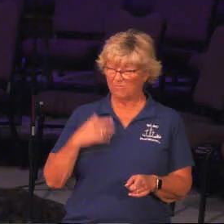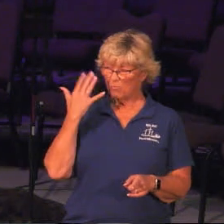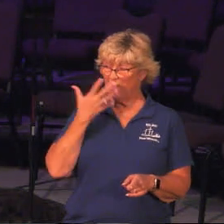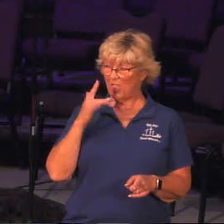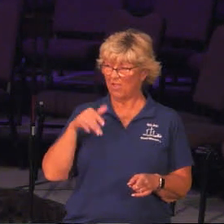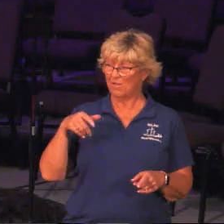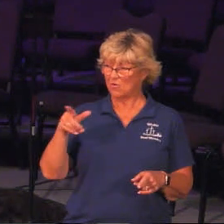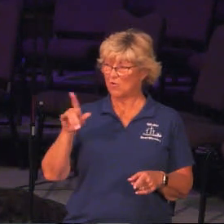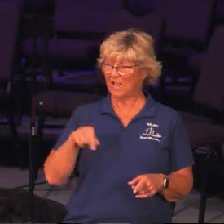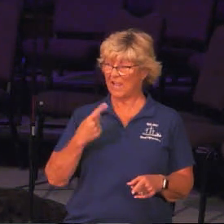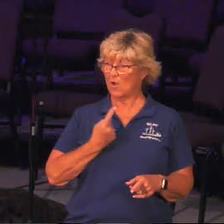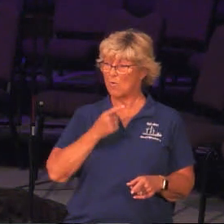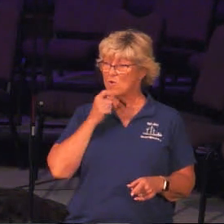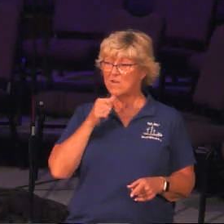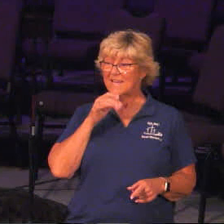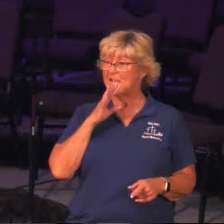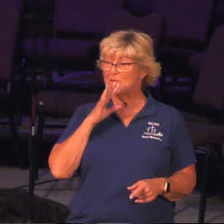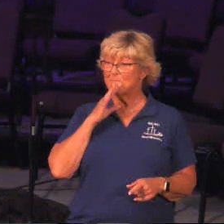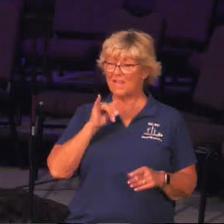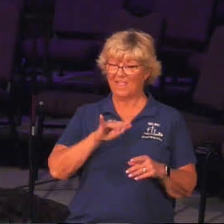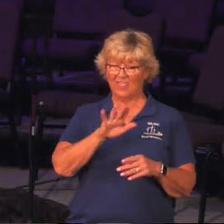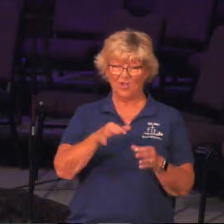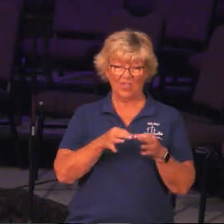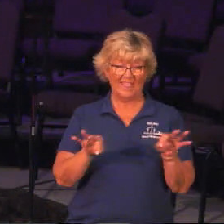How would you like to be the only one that doesn't speak to me?